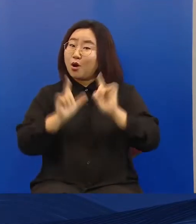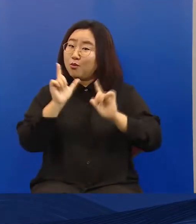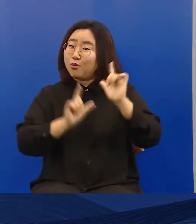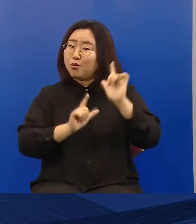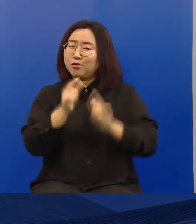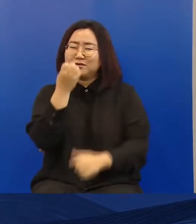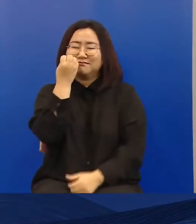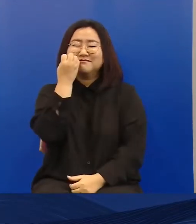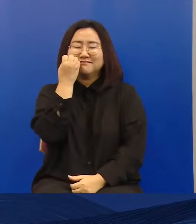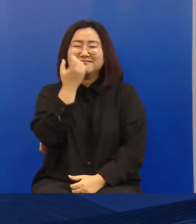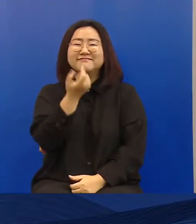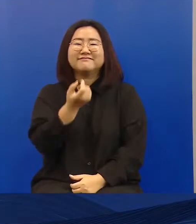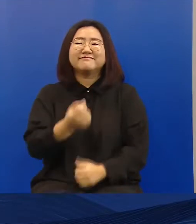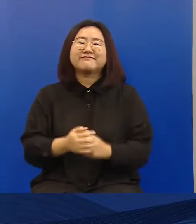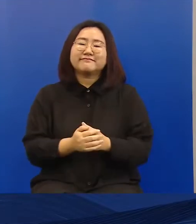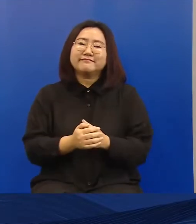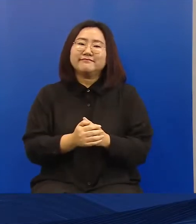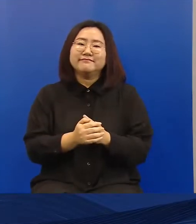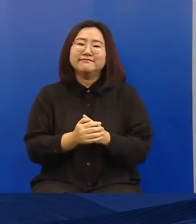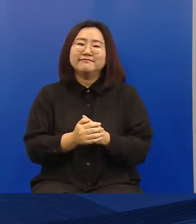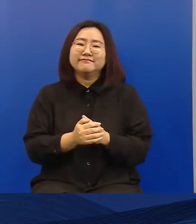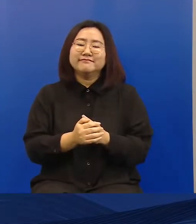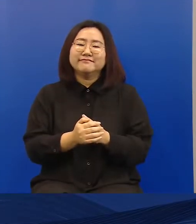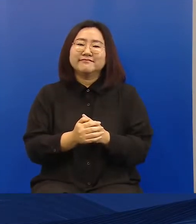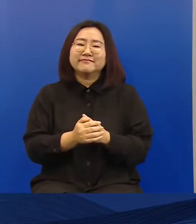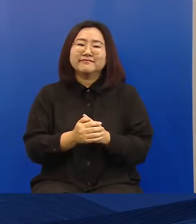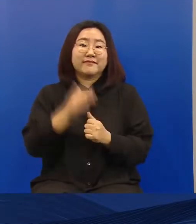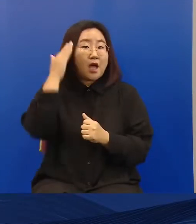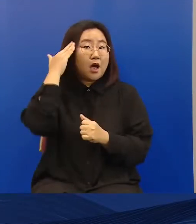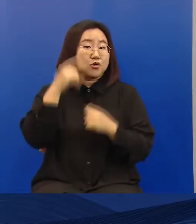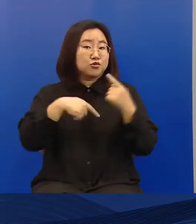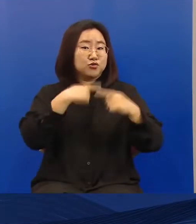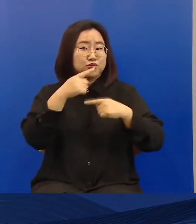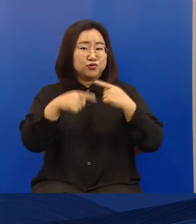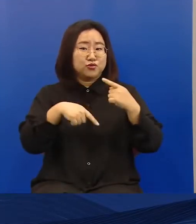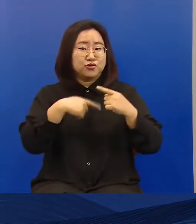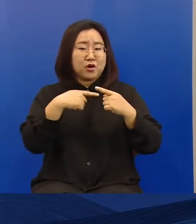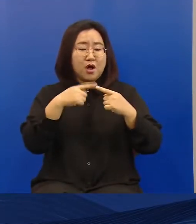So I really think it's the irony of our history.